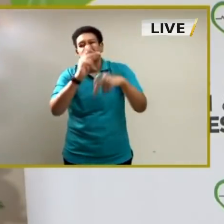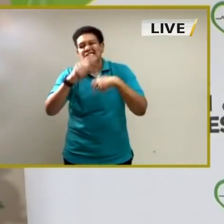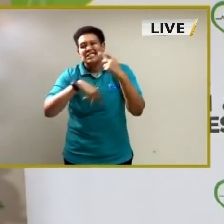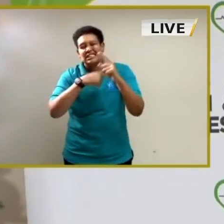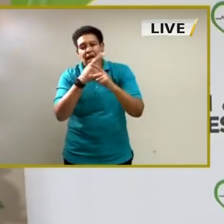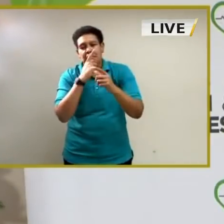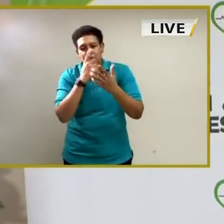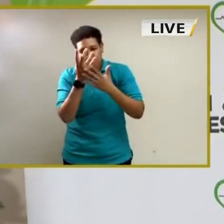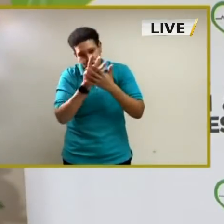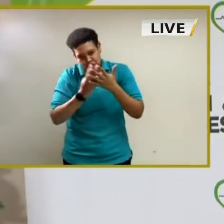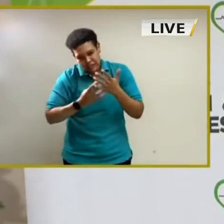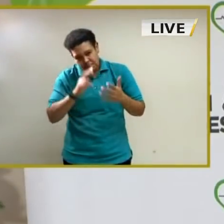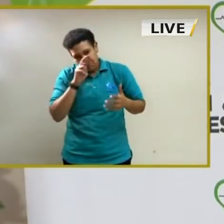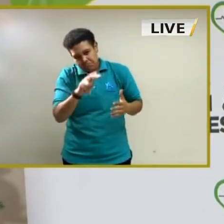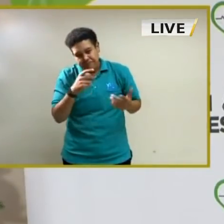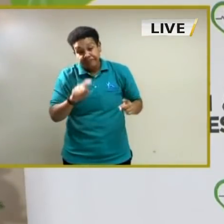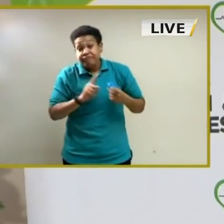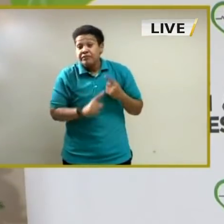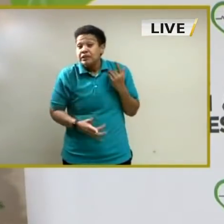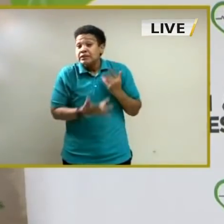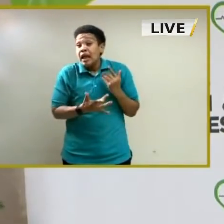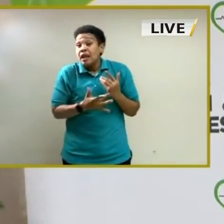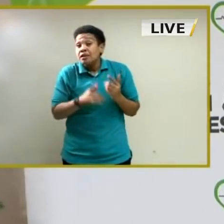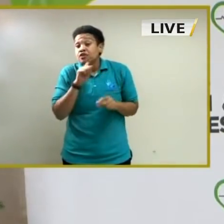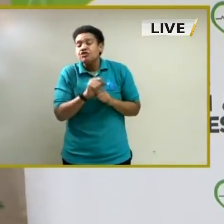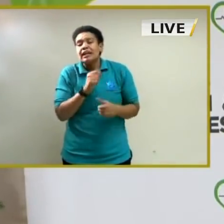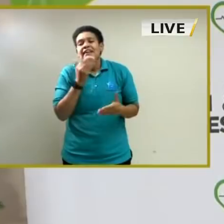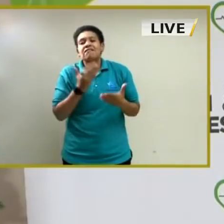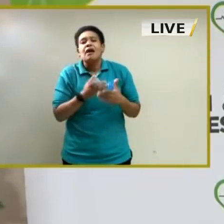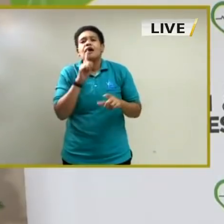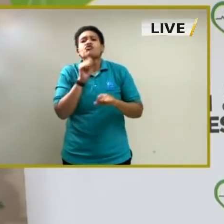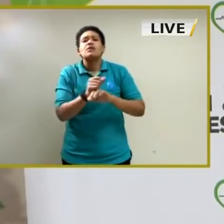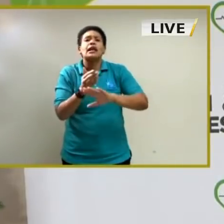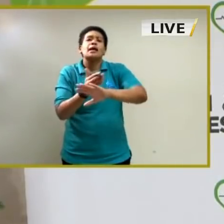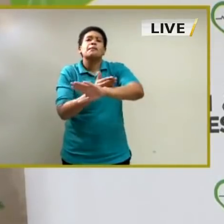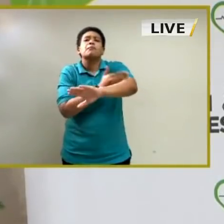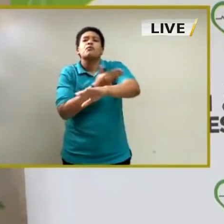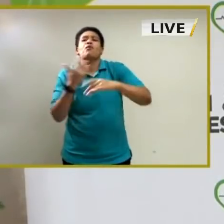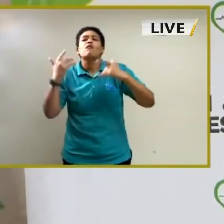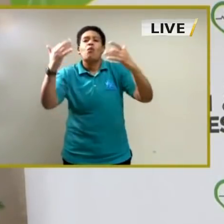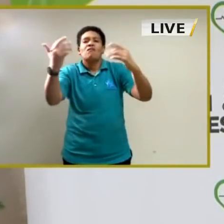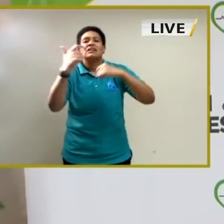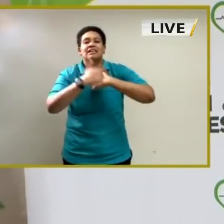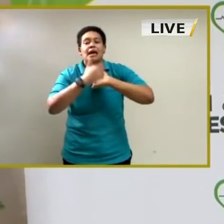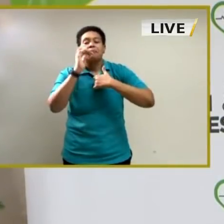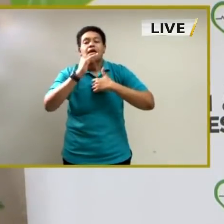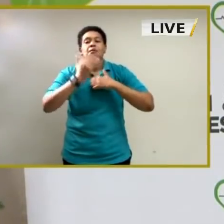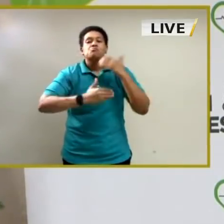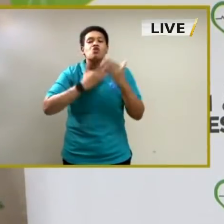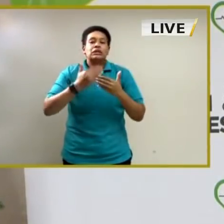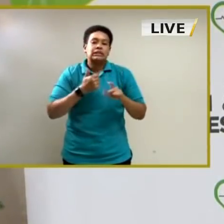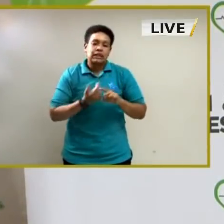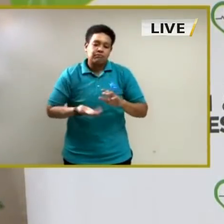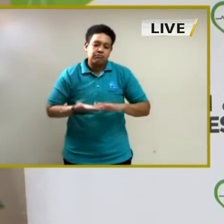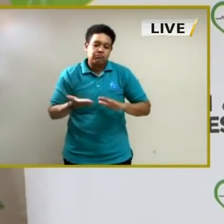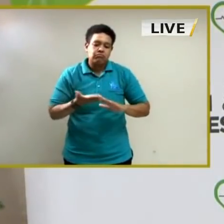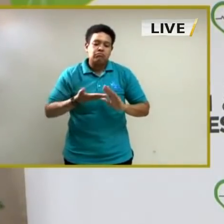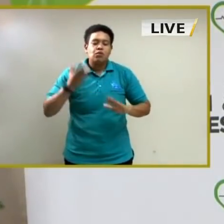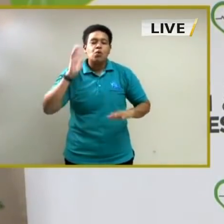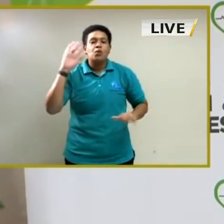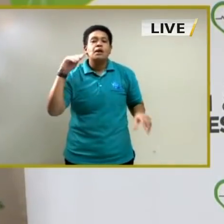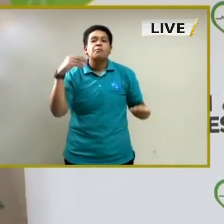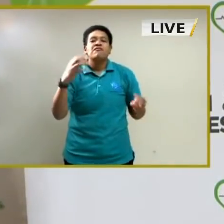screening. And the technology is in fact improving over time. And that process is ongoing, and we'll provide